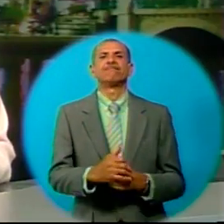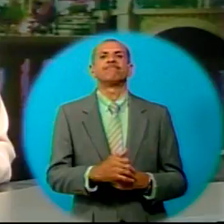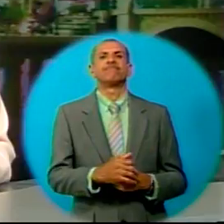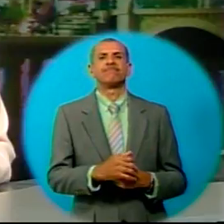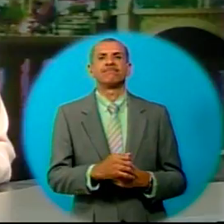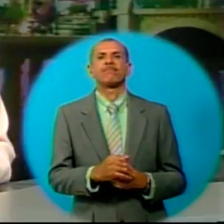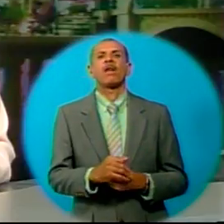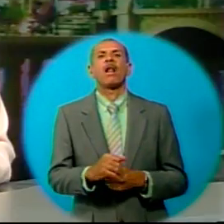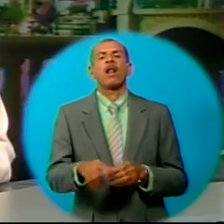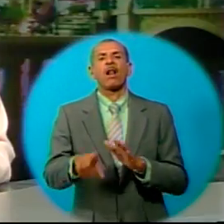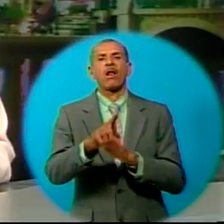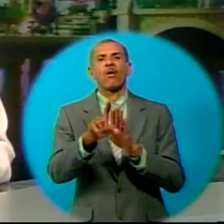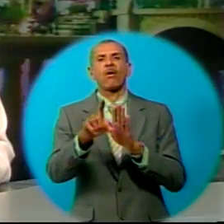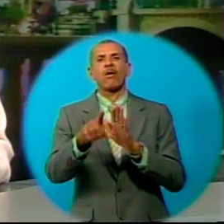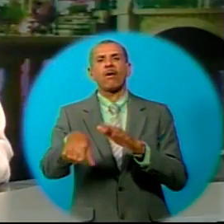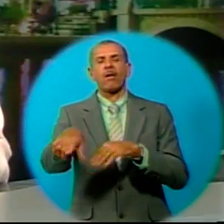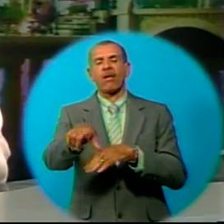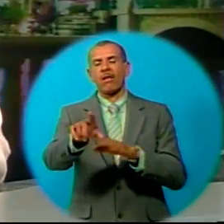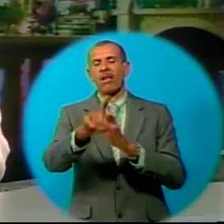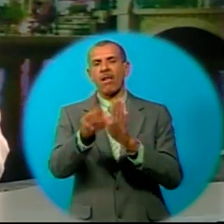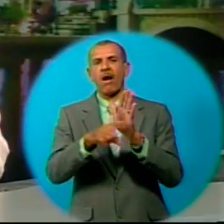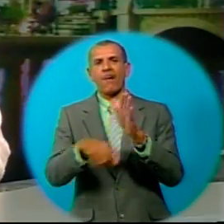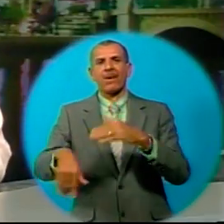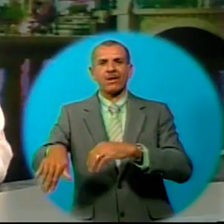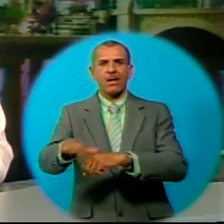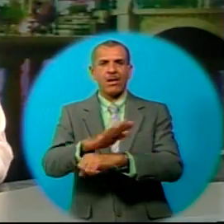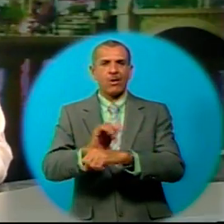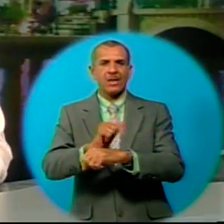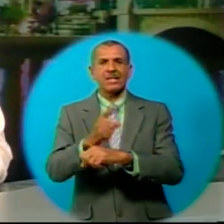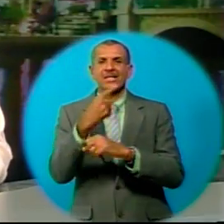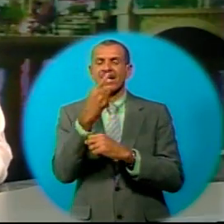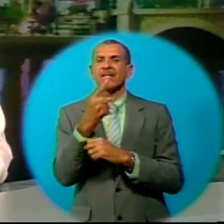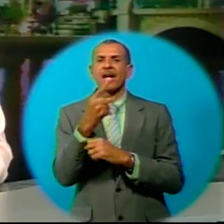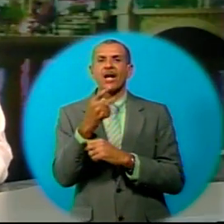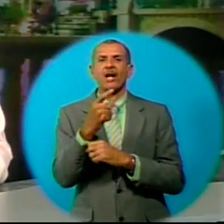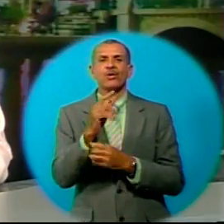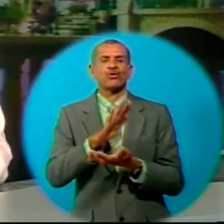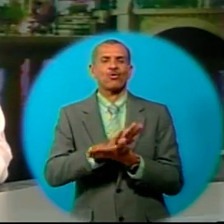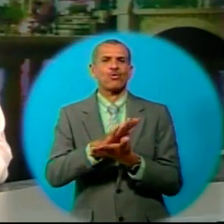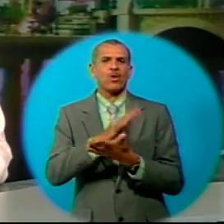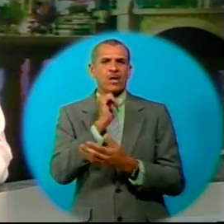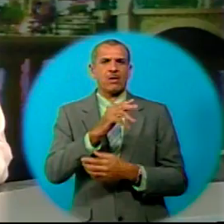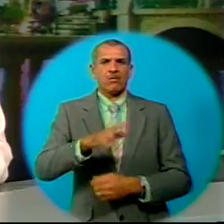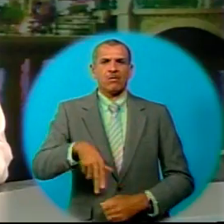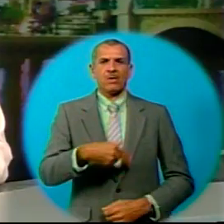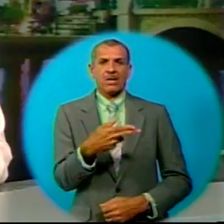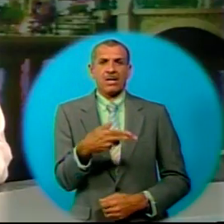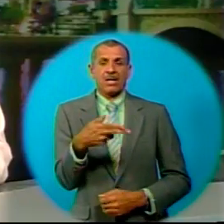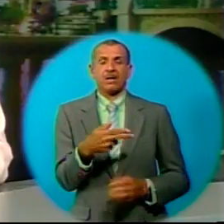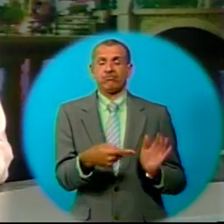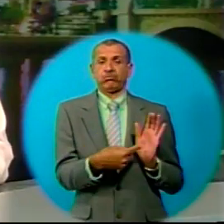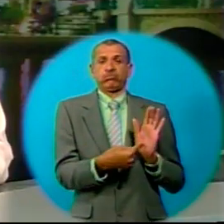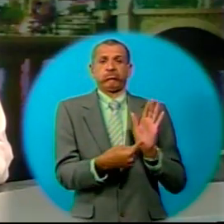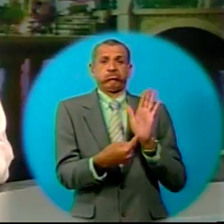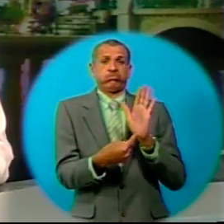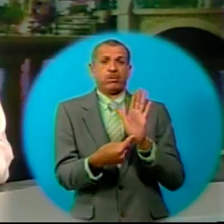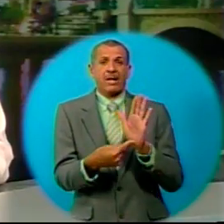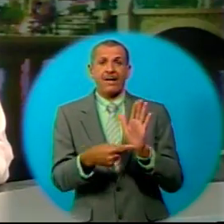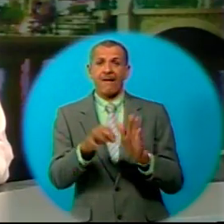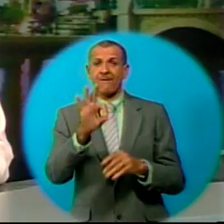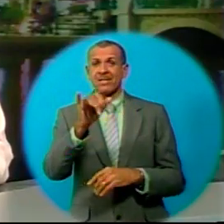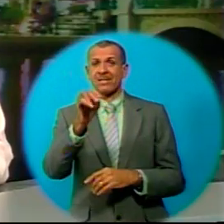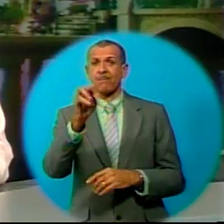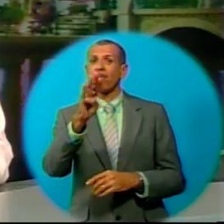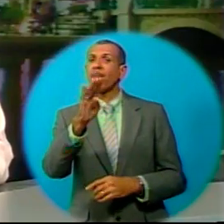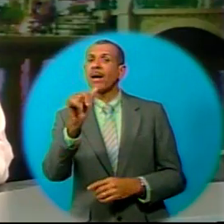Local lawmen are tonight investigating reports of a schoolgirl posing with a gun on social media site Facebook. Acting Public